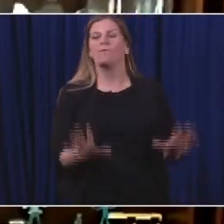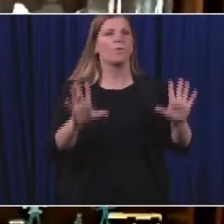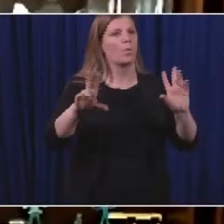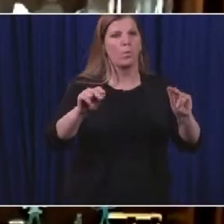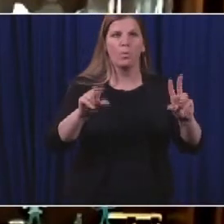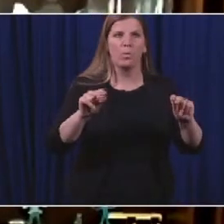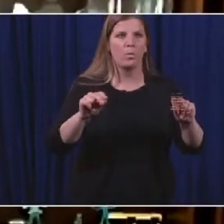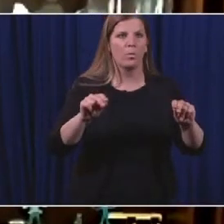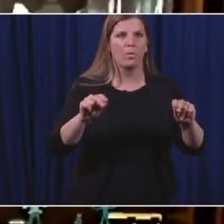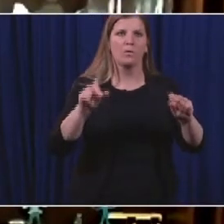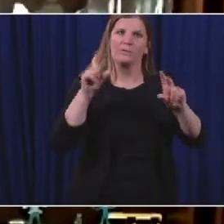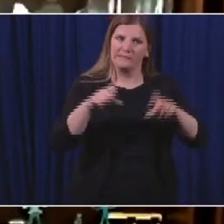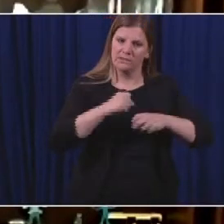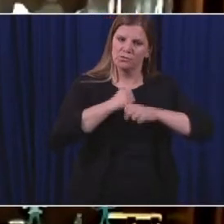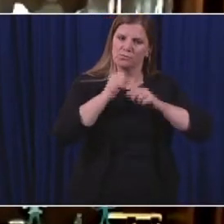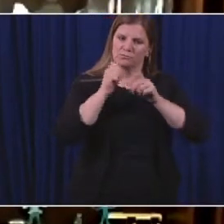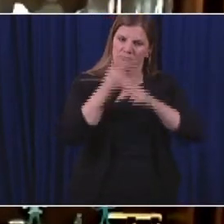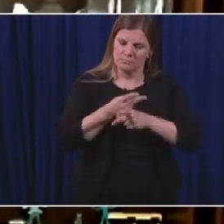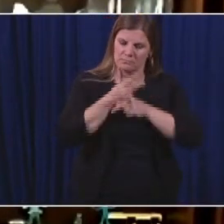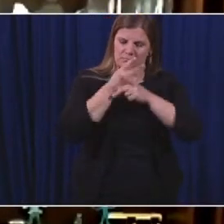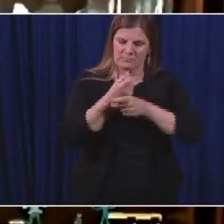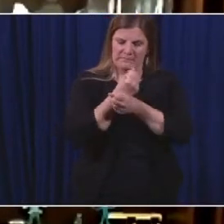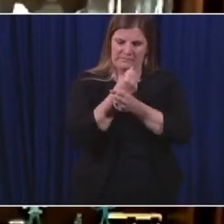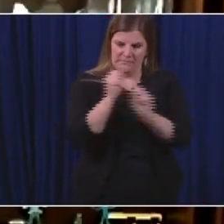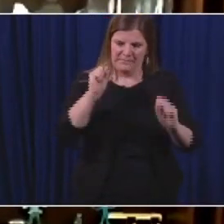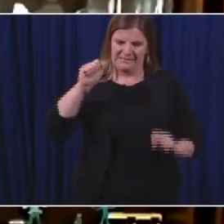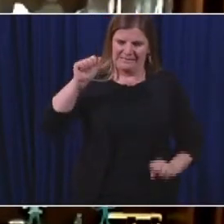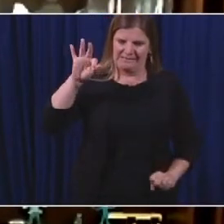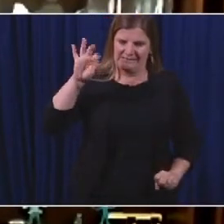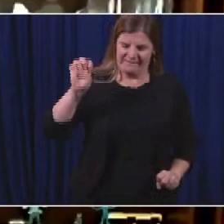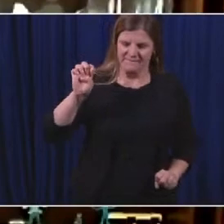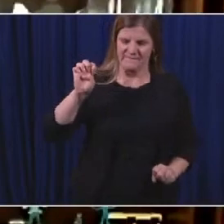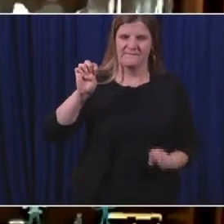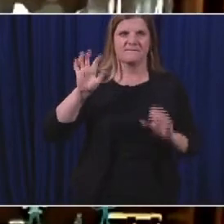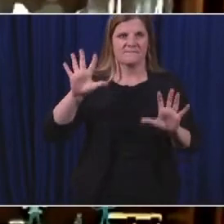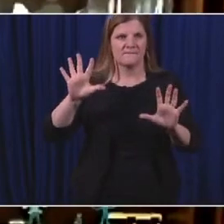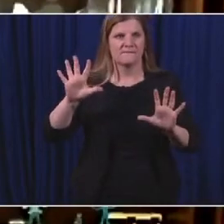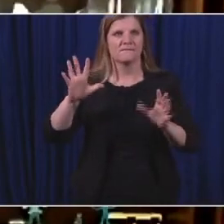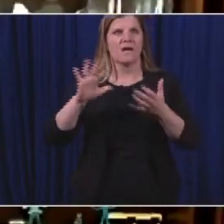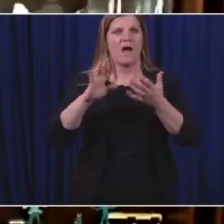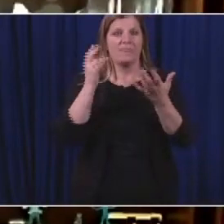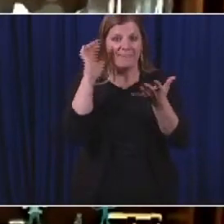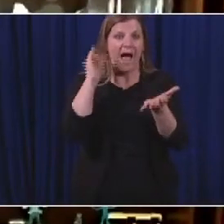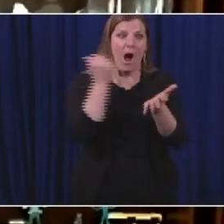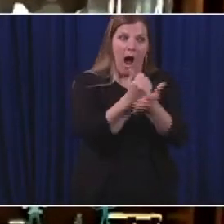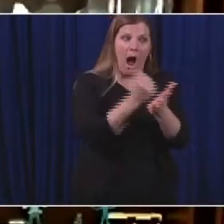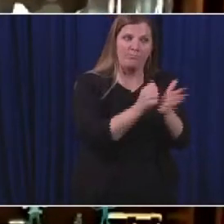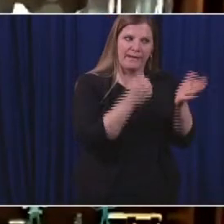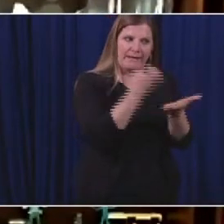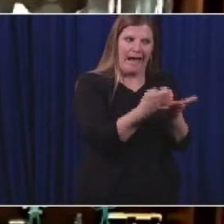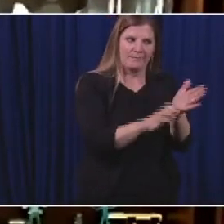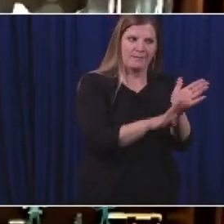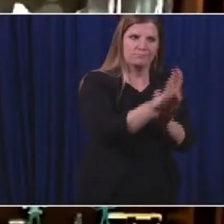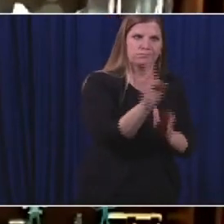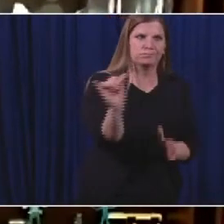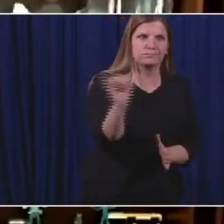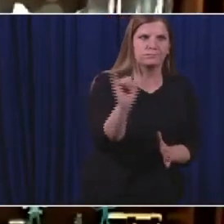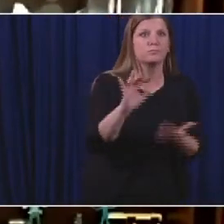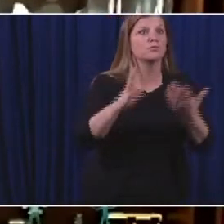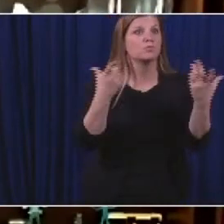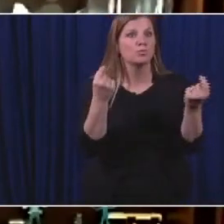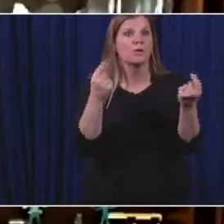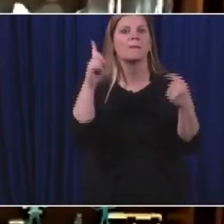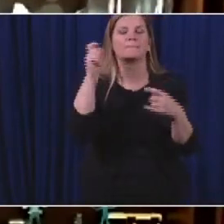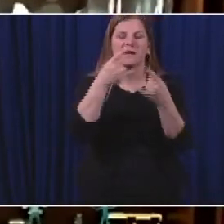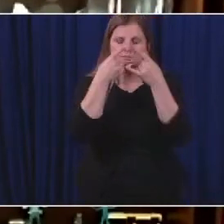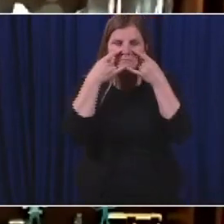our community safe and keep our economy open. Social distancing, wearing a mask, and disinfecting surfaces